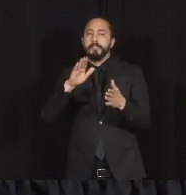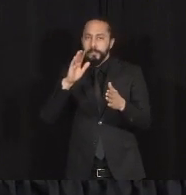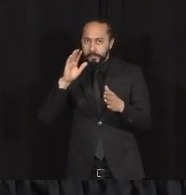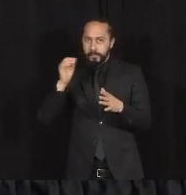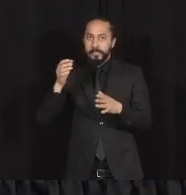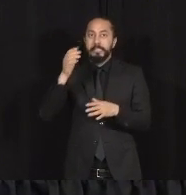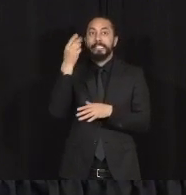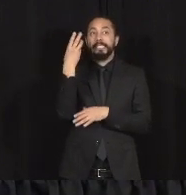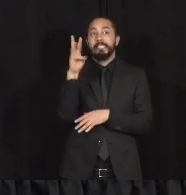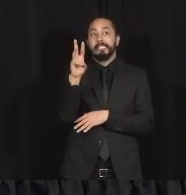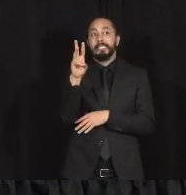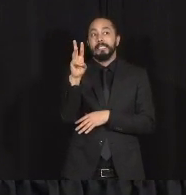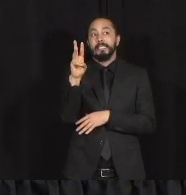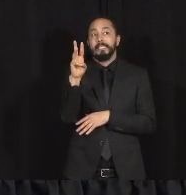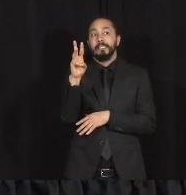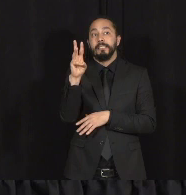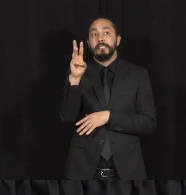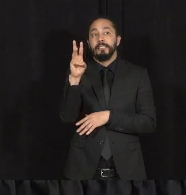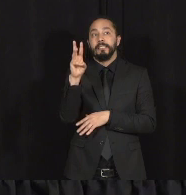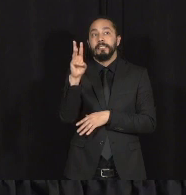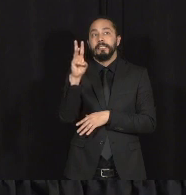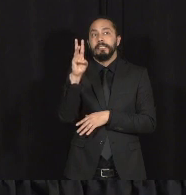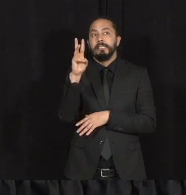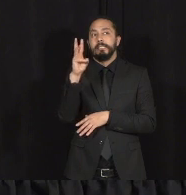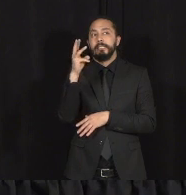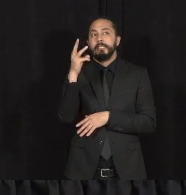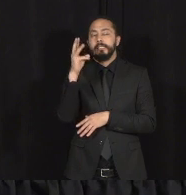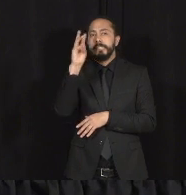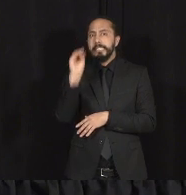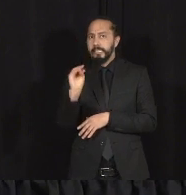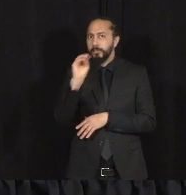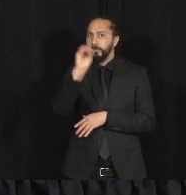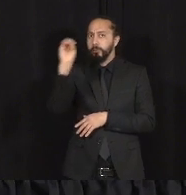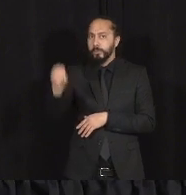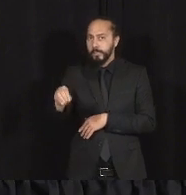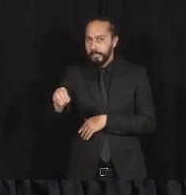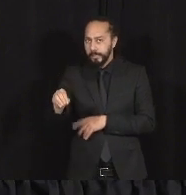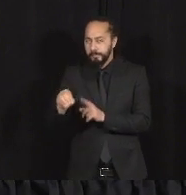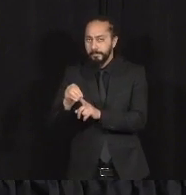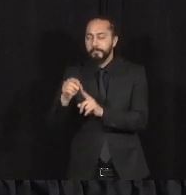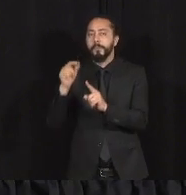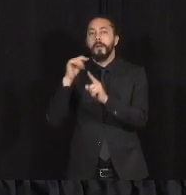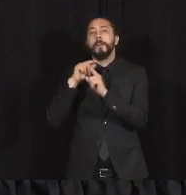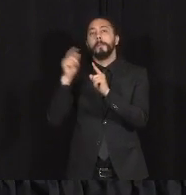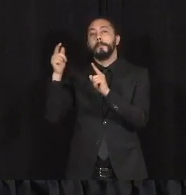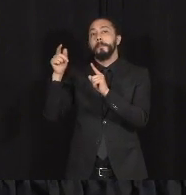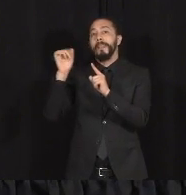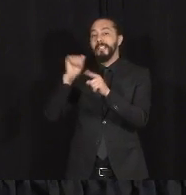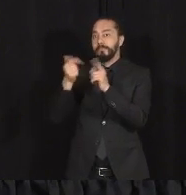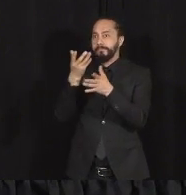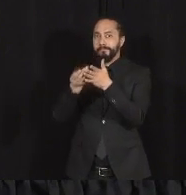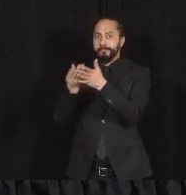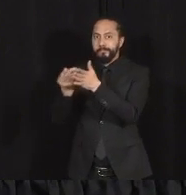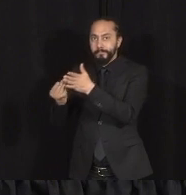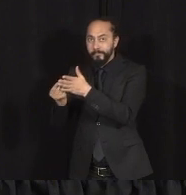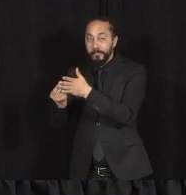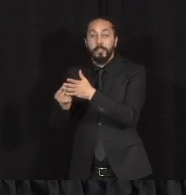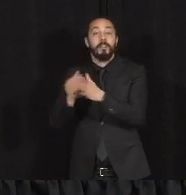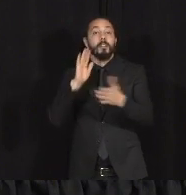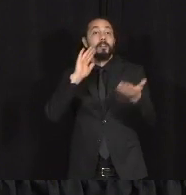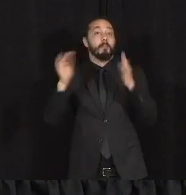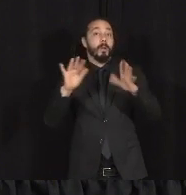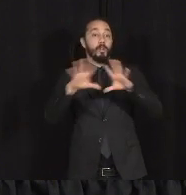That is actually a little less than global experience, where the evidence from around the world suggests